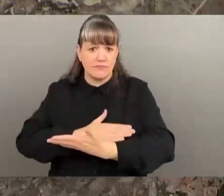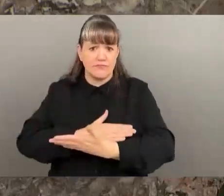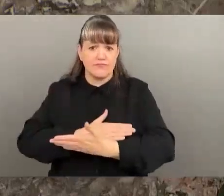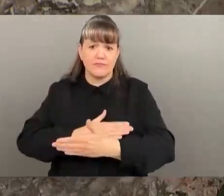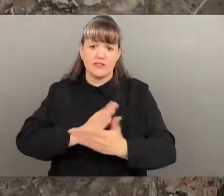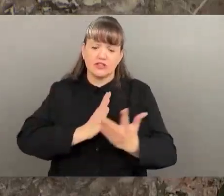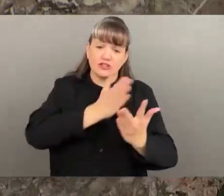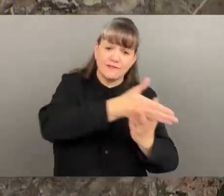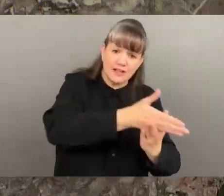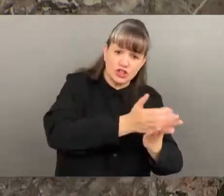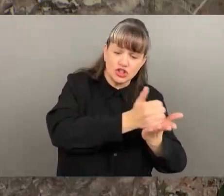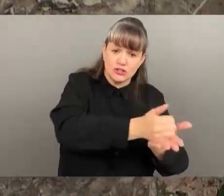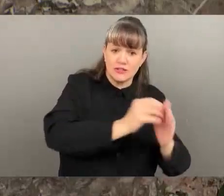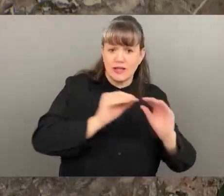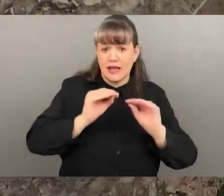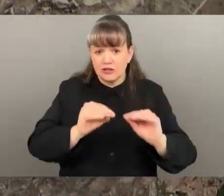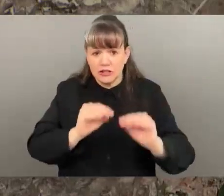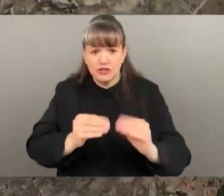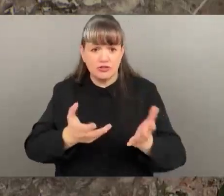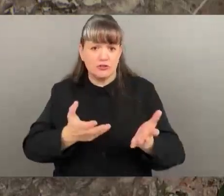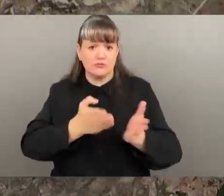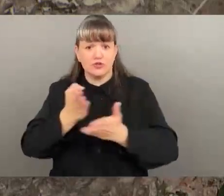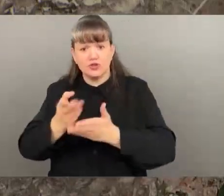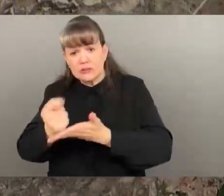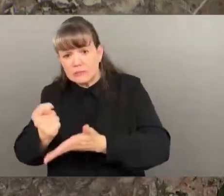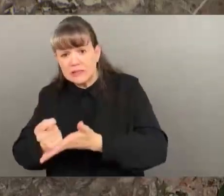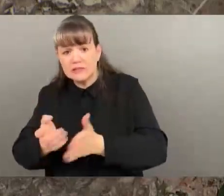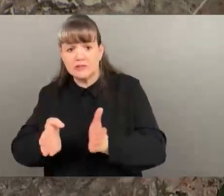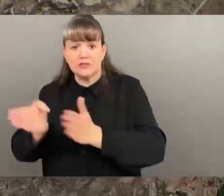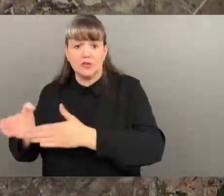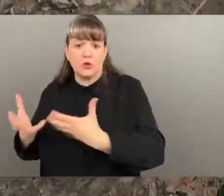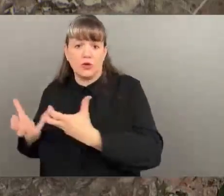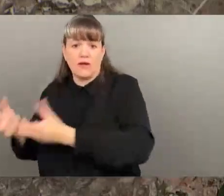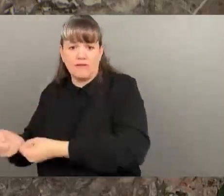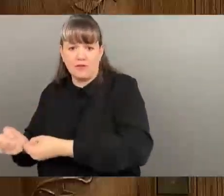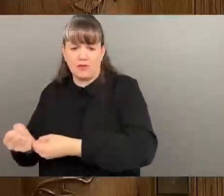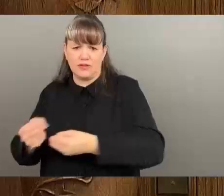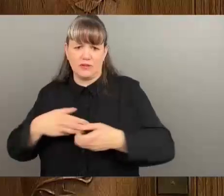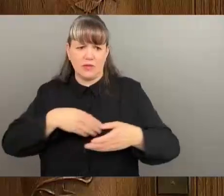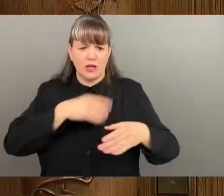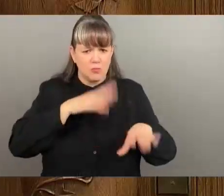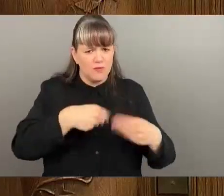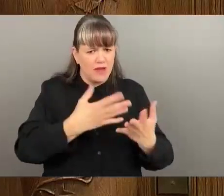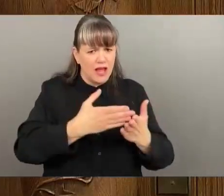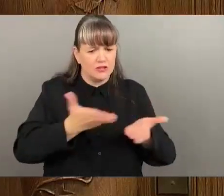treatment, recovery, the Thank you. services that people need. Thank you, Mr. Speaker.